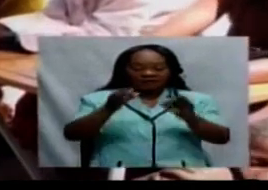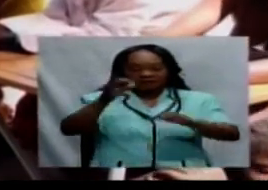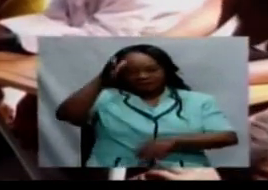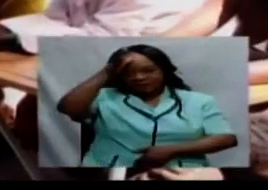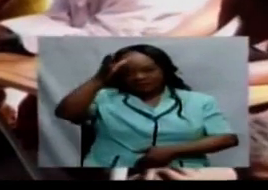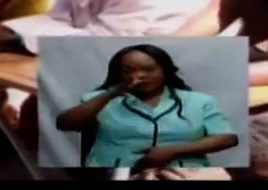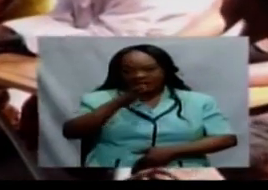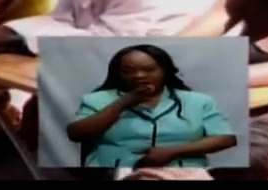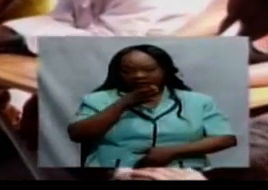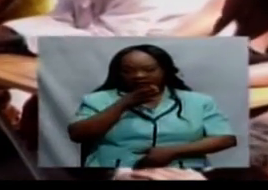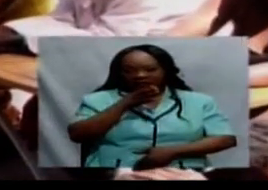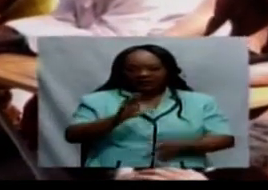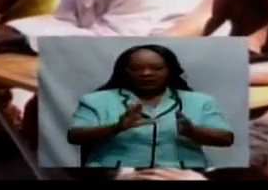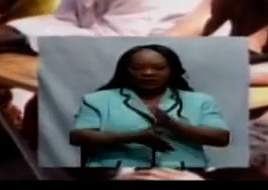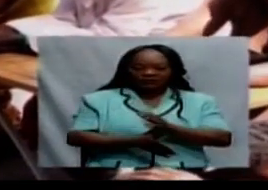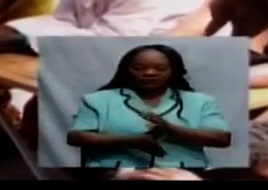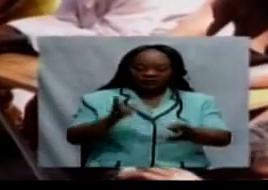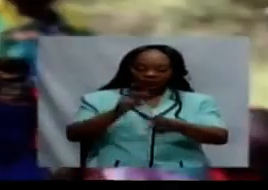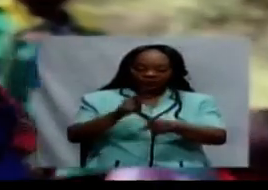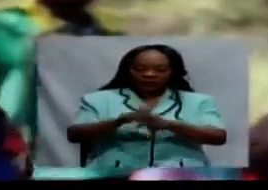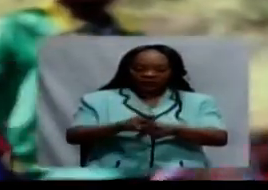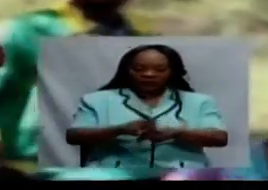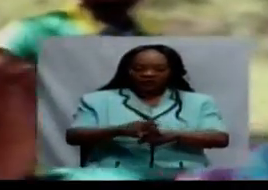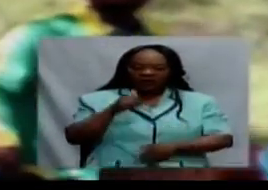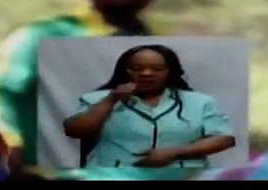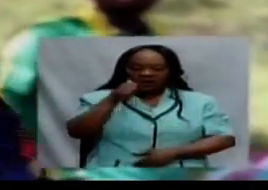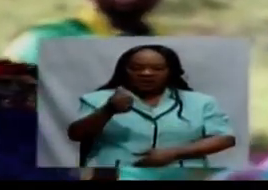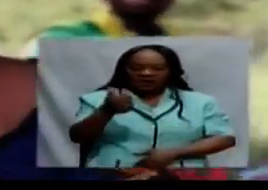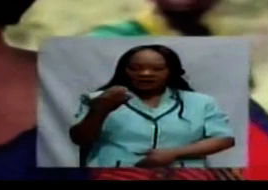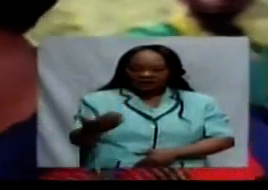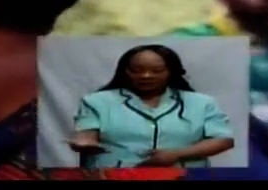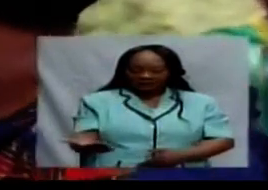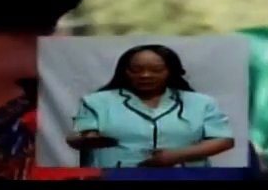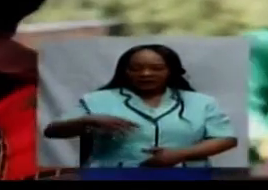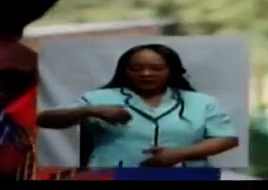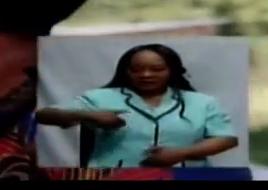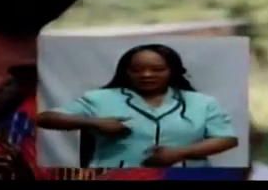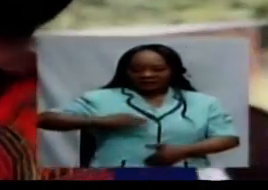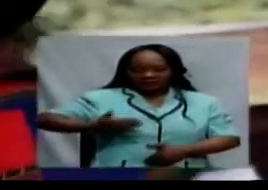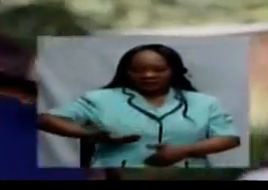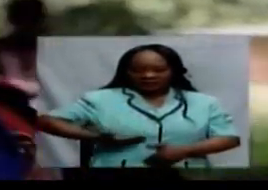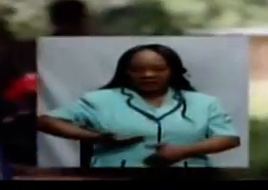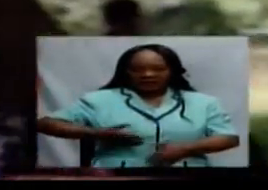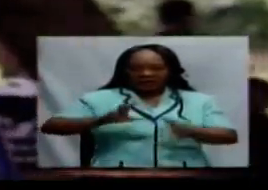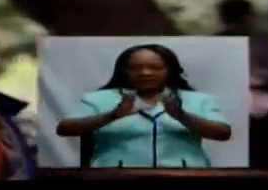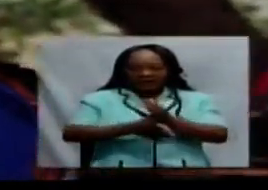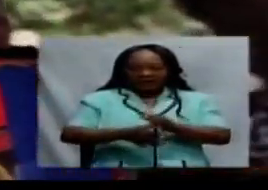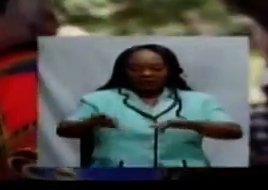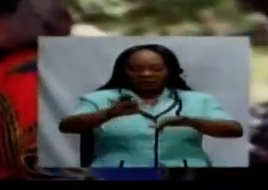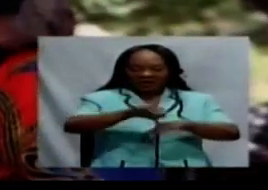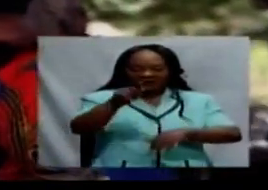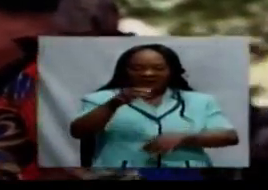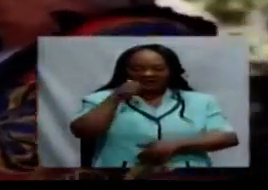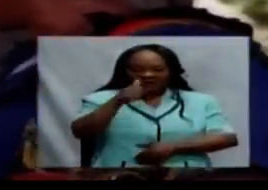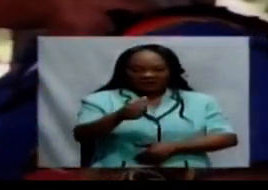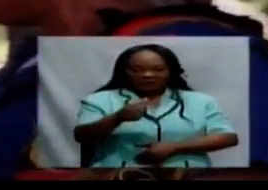Uyu mulimo wakunja fo kulipilira omwana iskulu bushemu fie bandume tulino kwisambika to kumtwala ku police